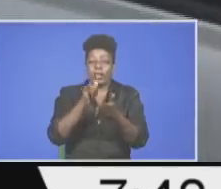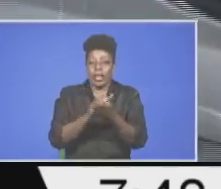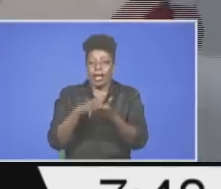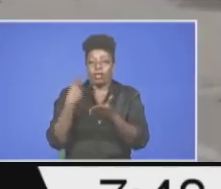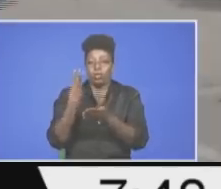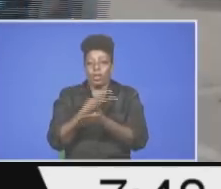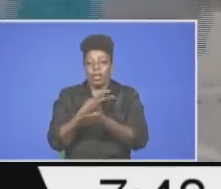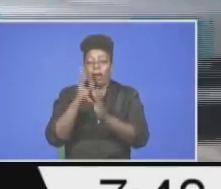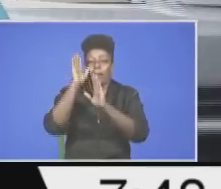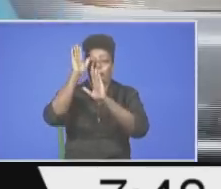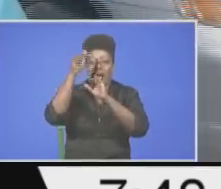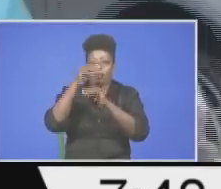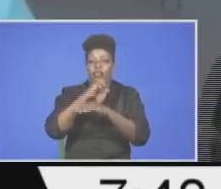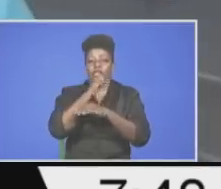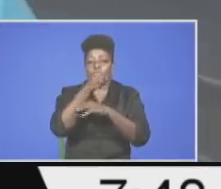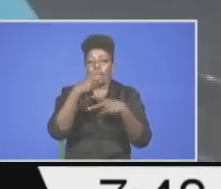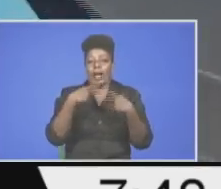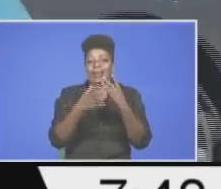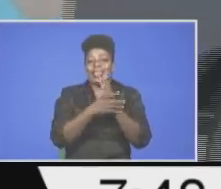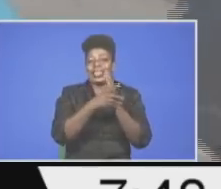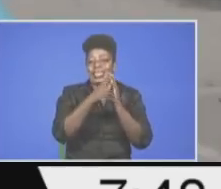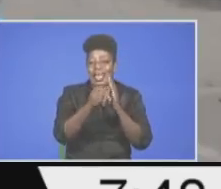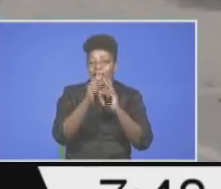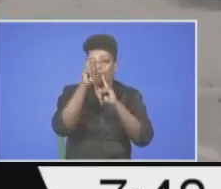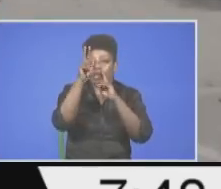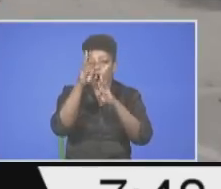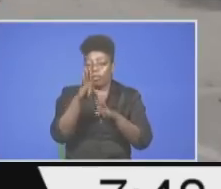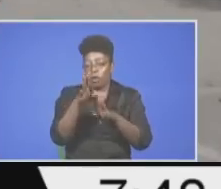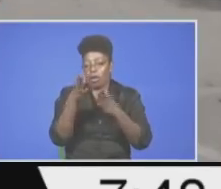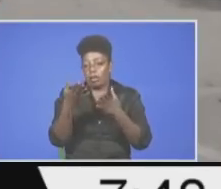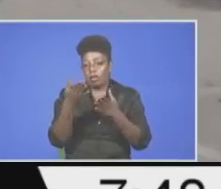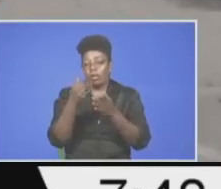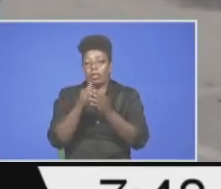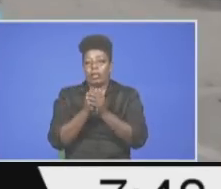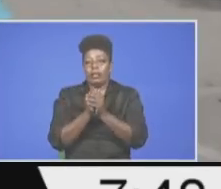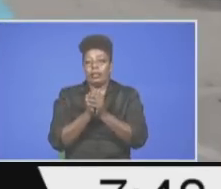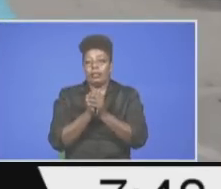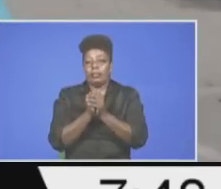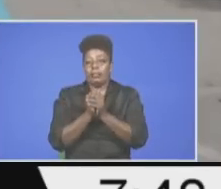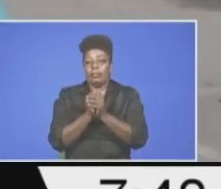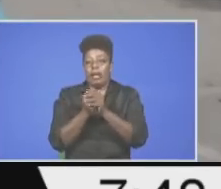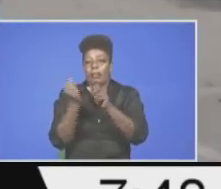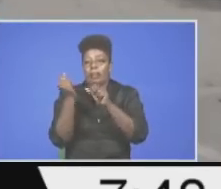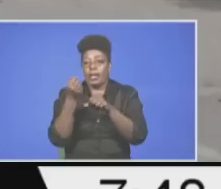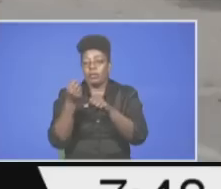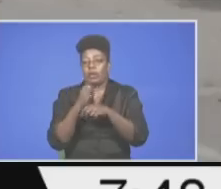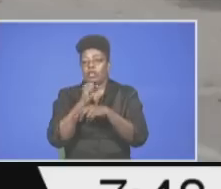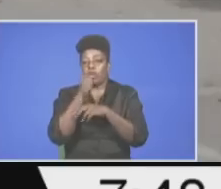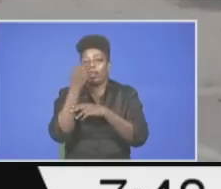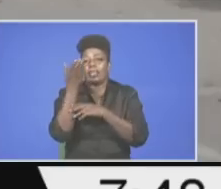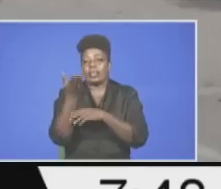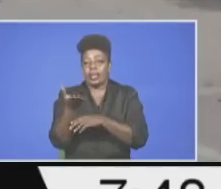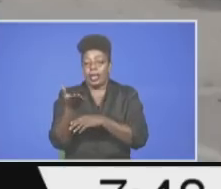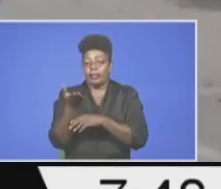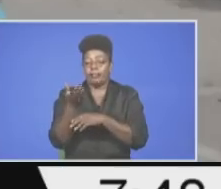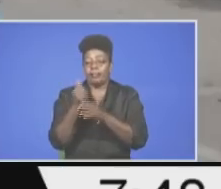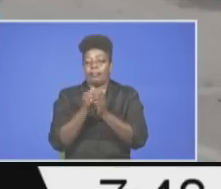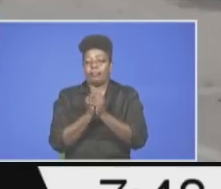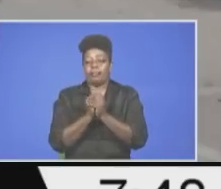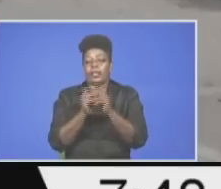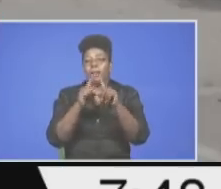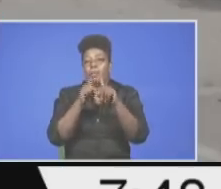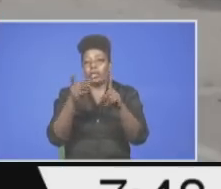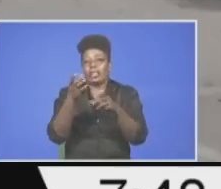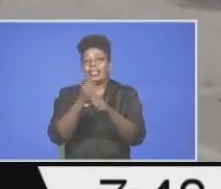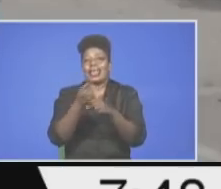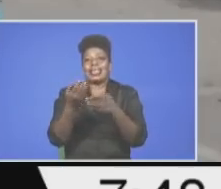in basketball, we most definitely have the talent. Volleyball is on the verge. Baseball is definitely there as well. But it's going to